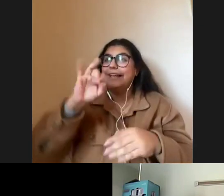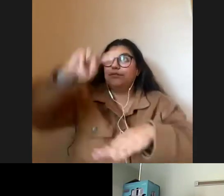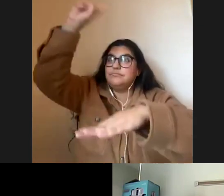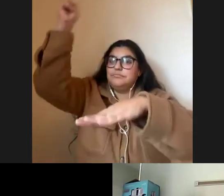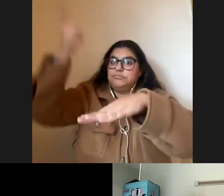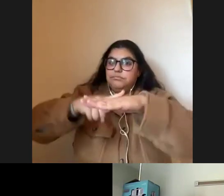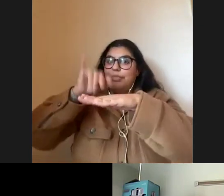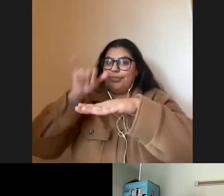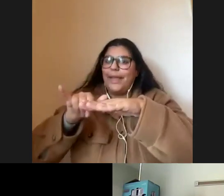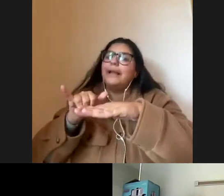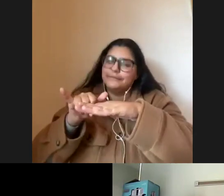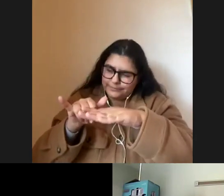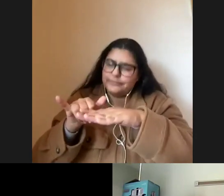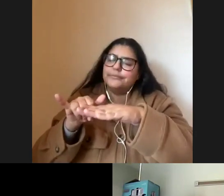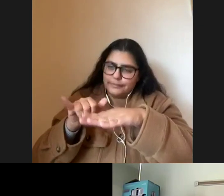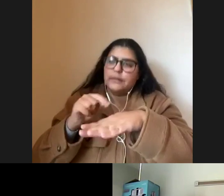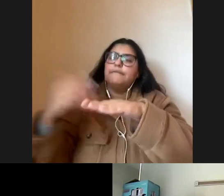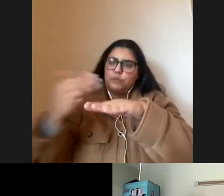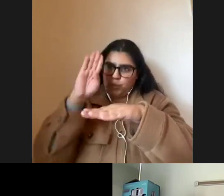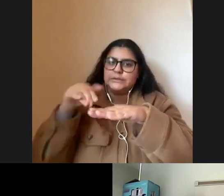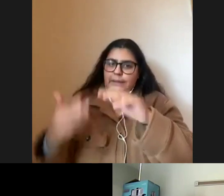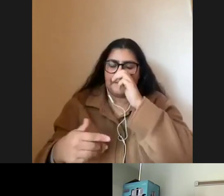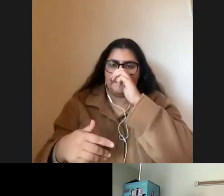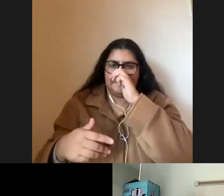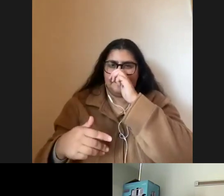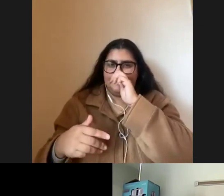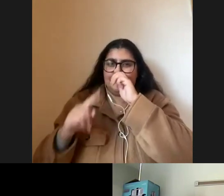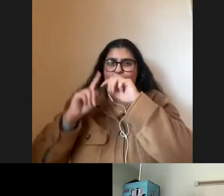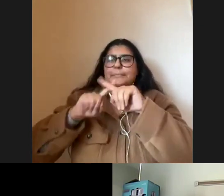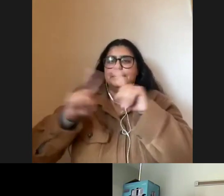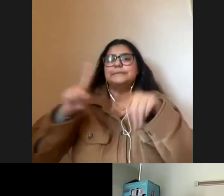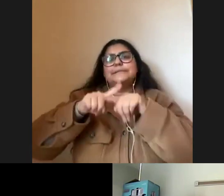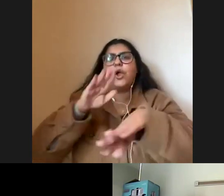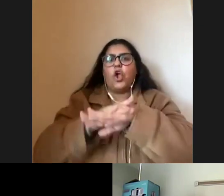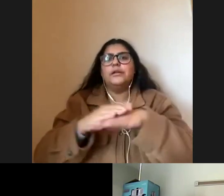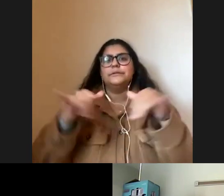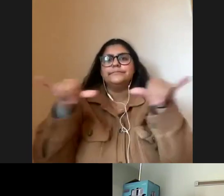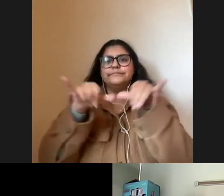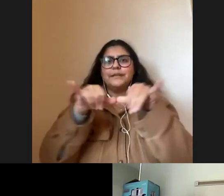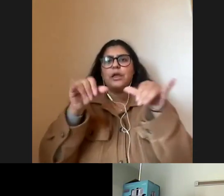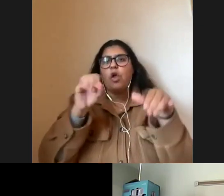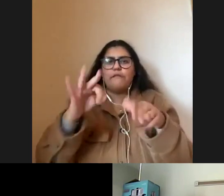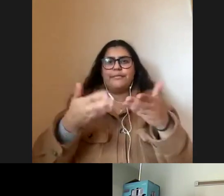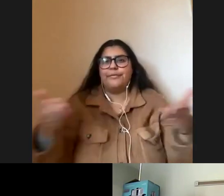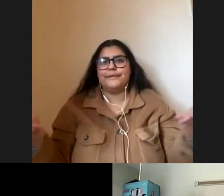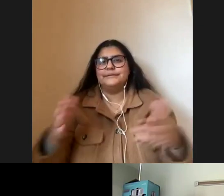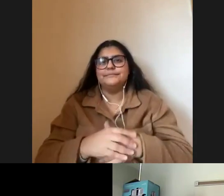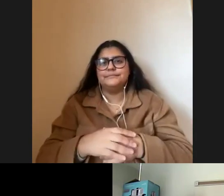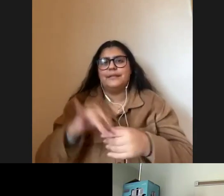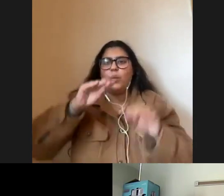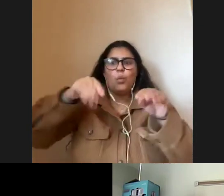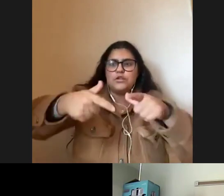by lightning, then yes. Um, yeah, depends on the scales of stuff, I think. But I don't know that for